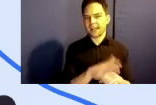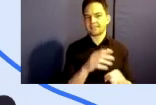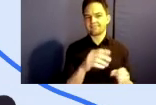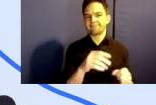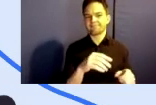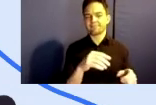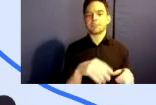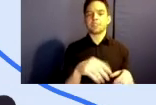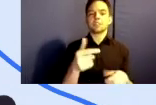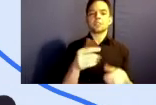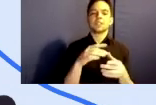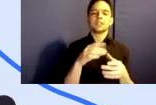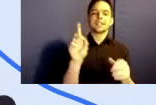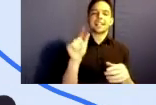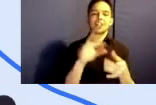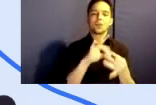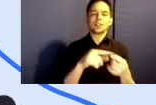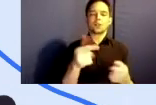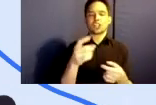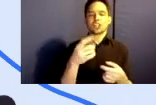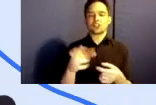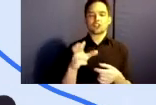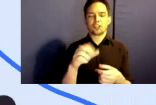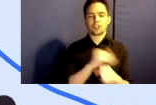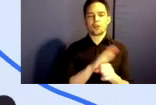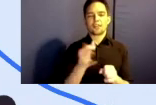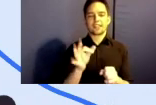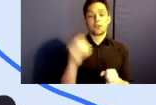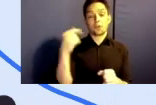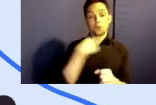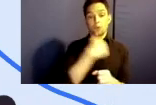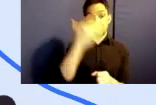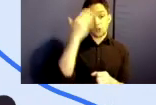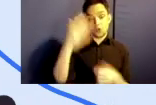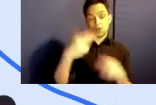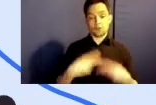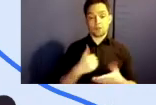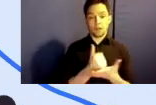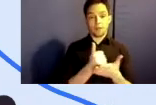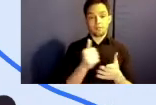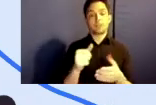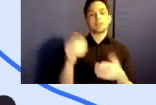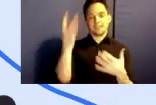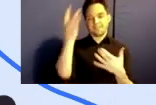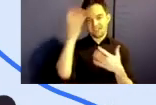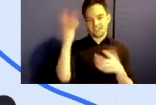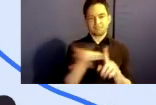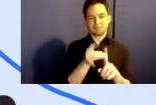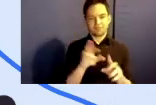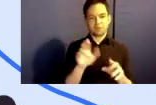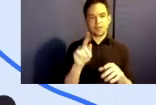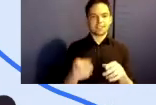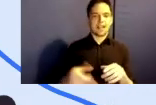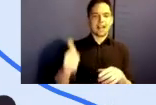and COVID-19. We know in humanitarian contexts that infection rates tend to be higher among the